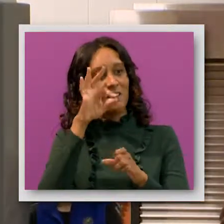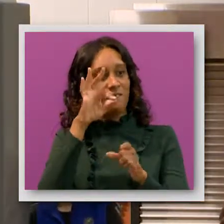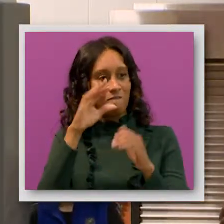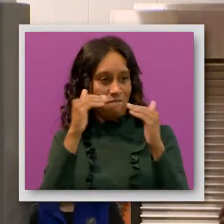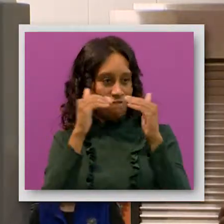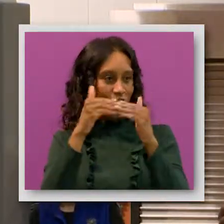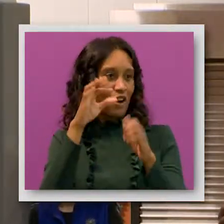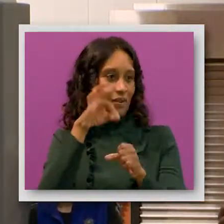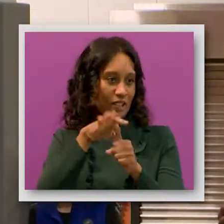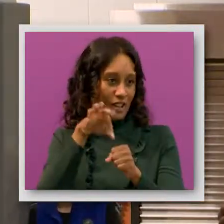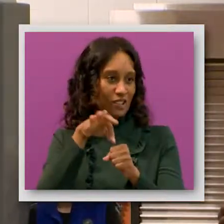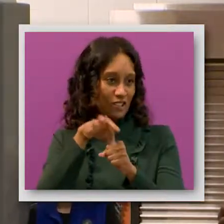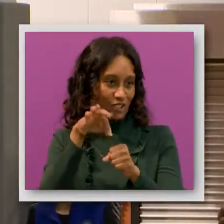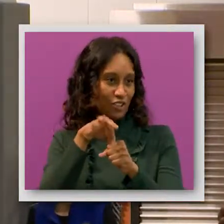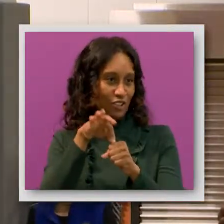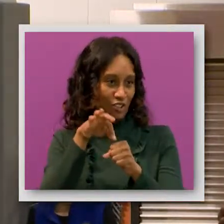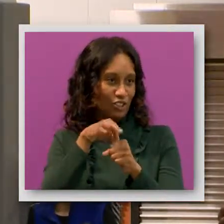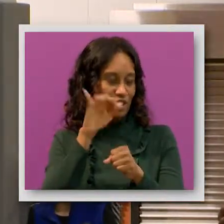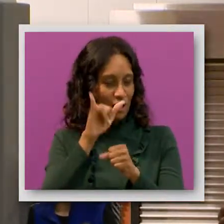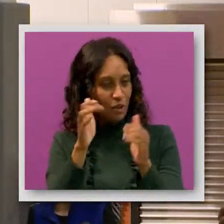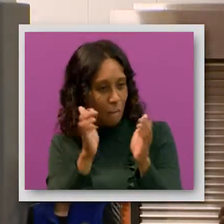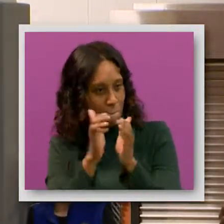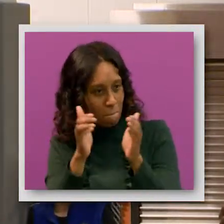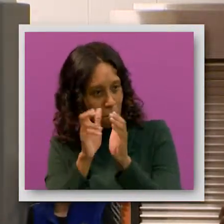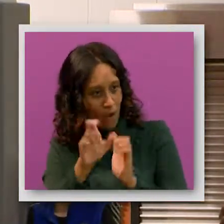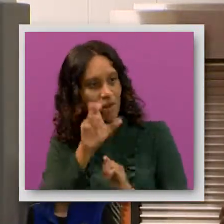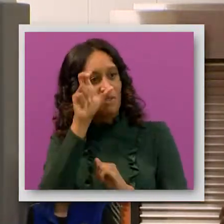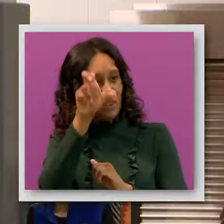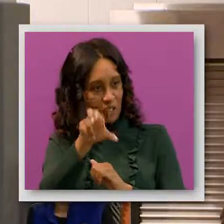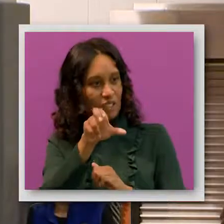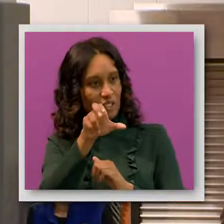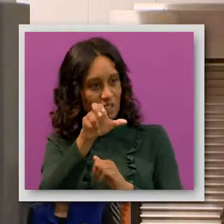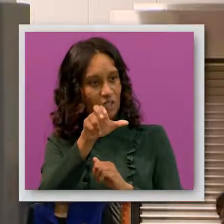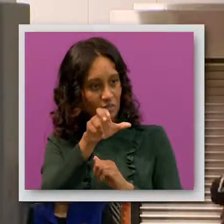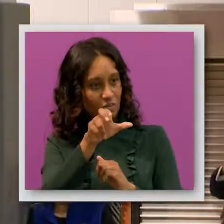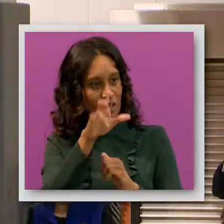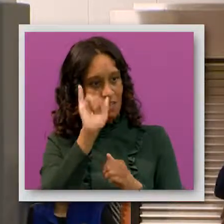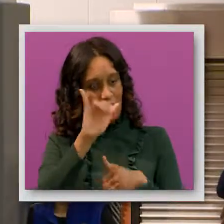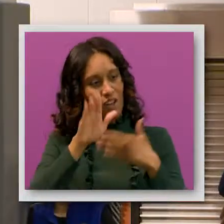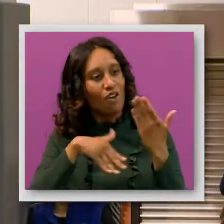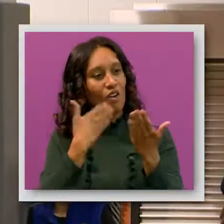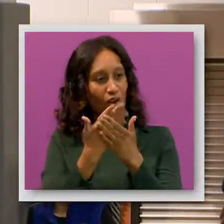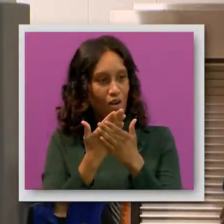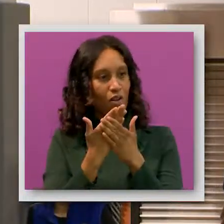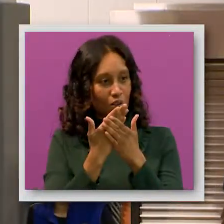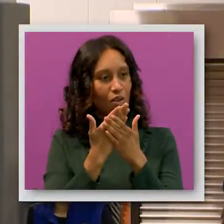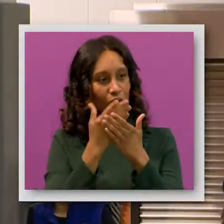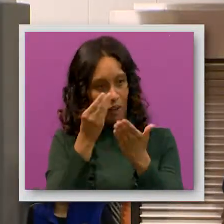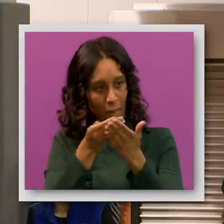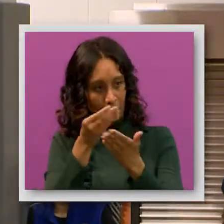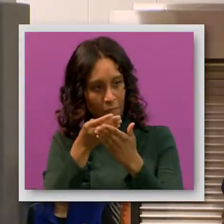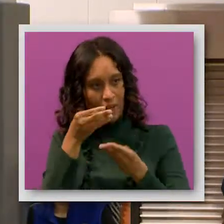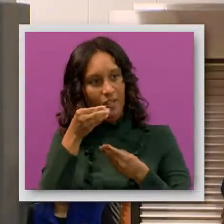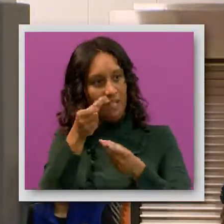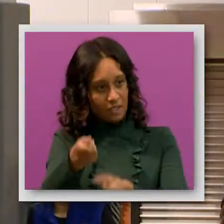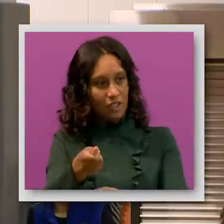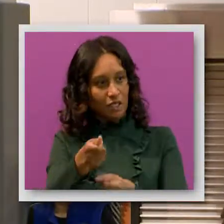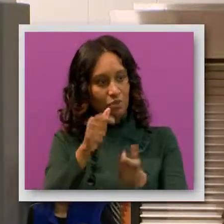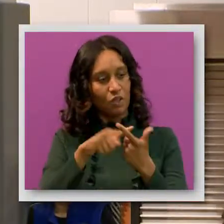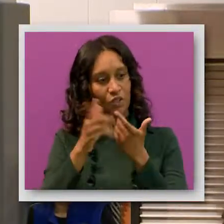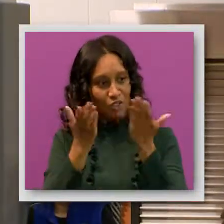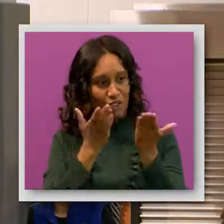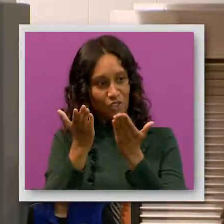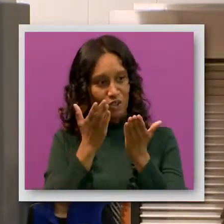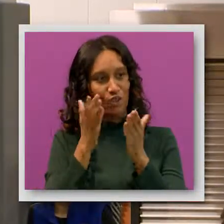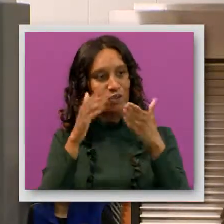which is a small investment in making sure that all our public dollars are spent to serve